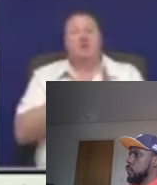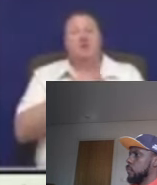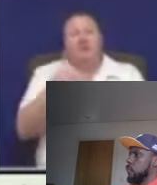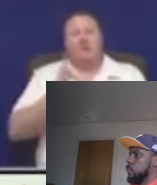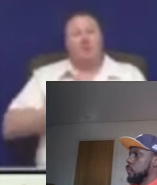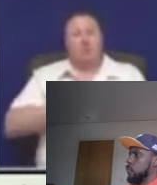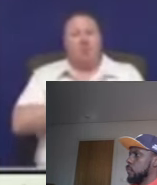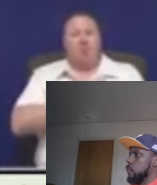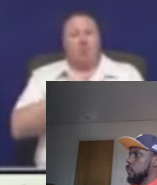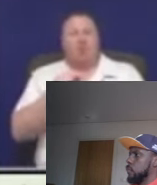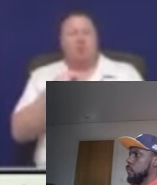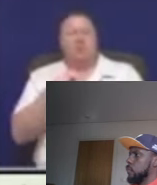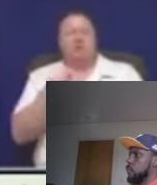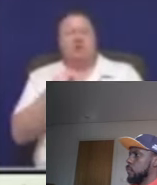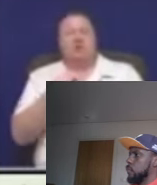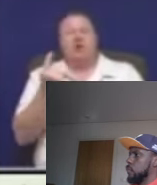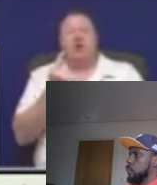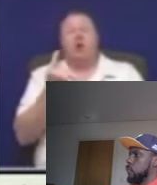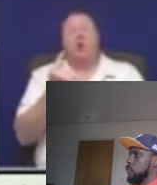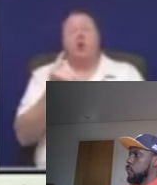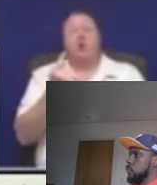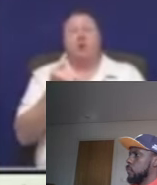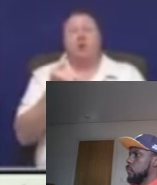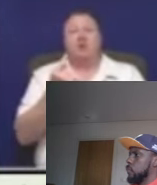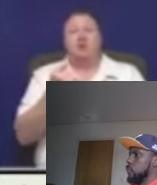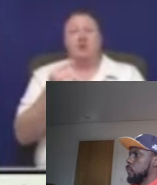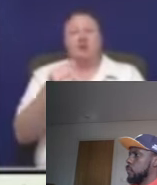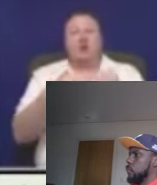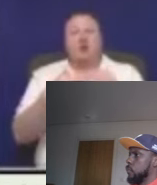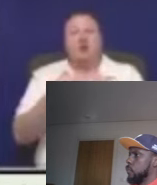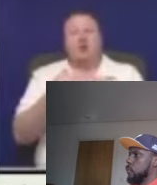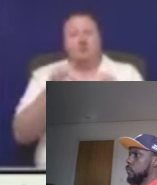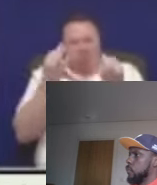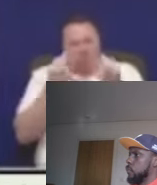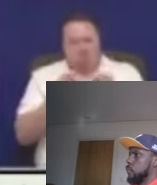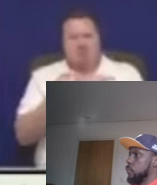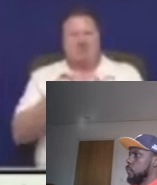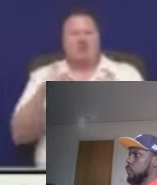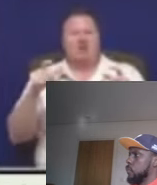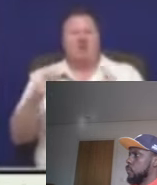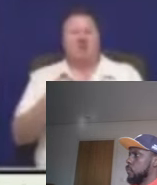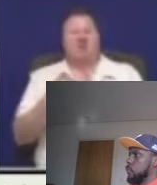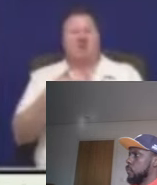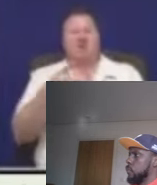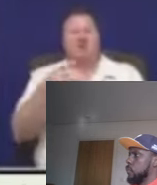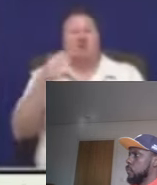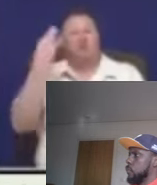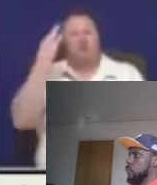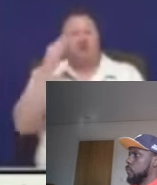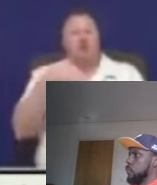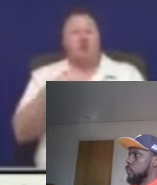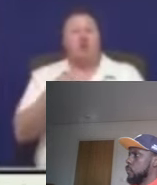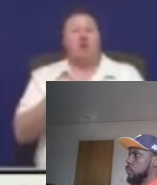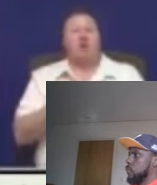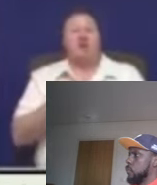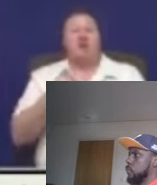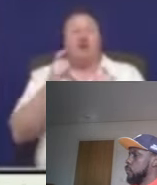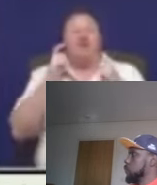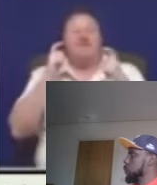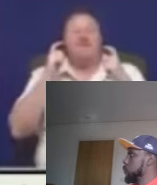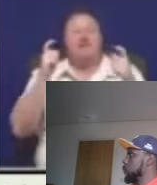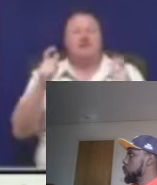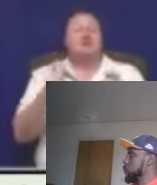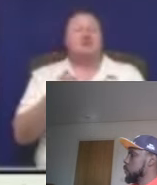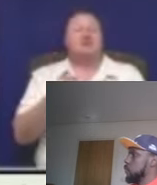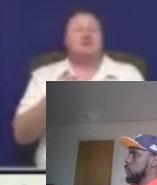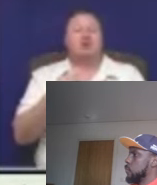will ensure that only contractors of the appropriate size and with an adequate level of expertise are awarded large construction